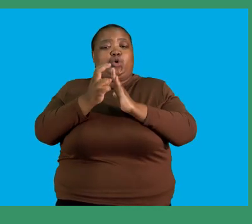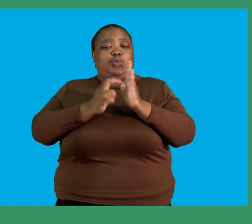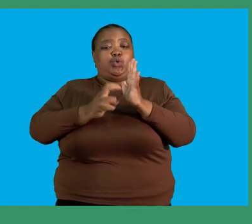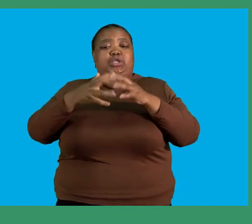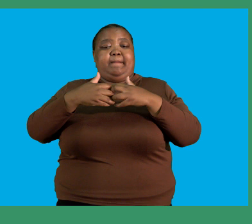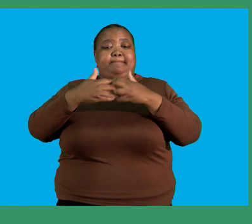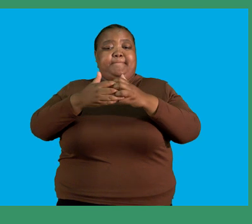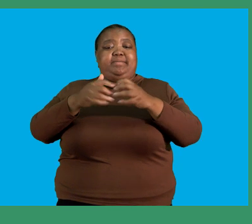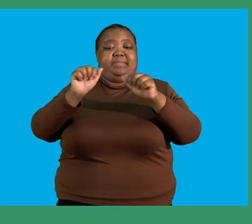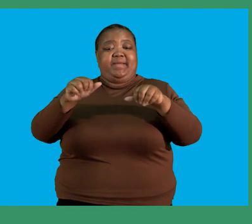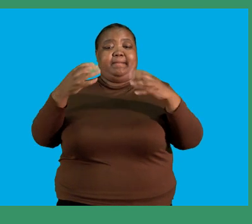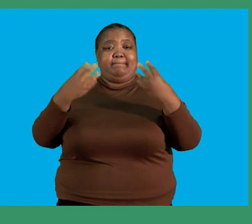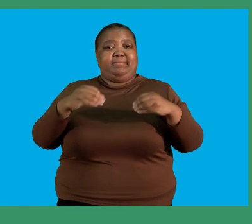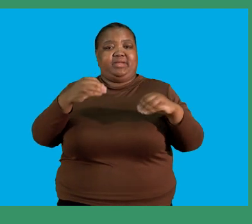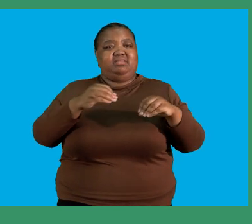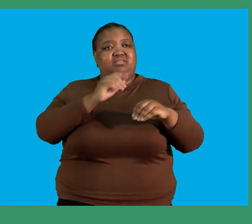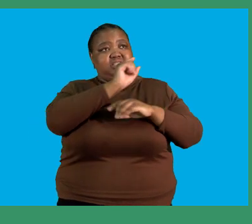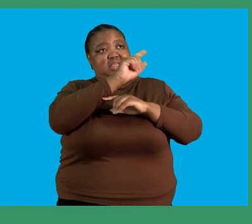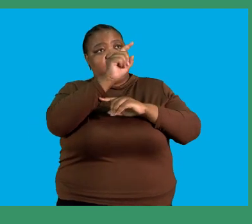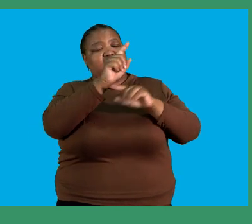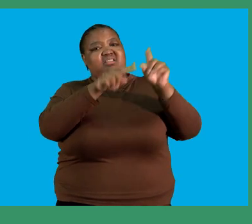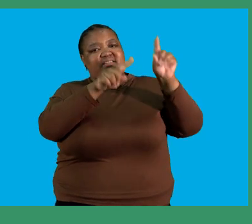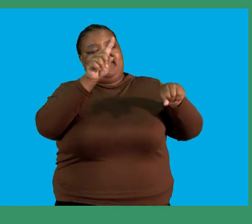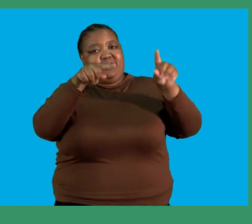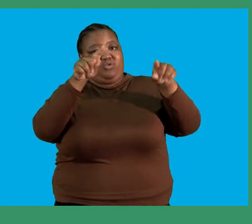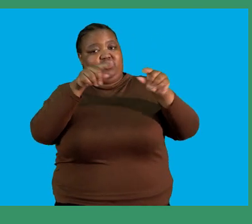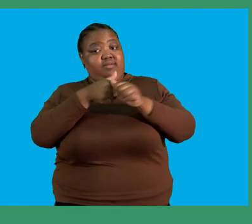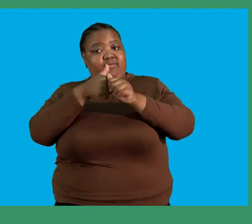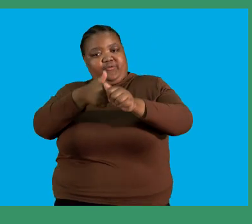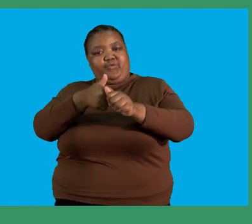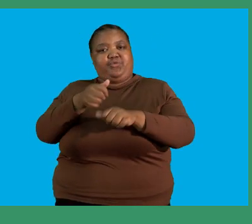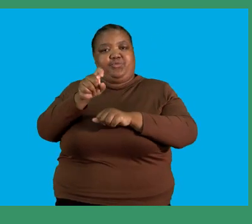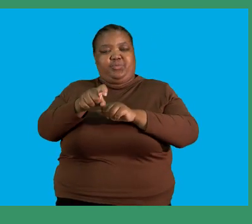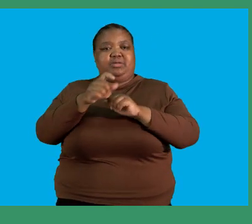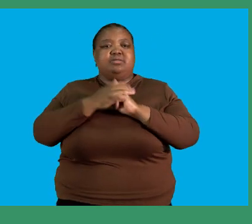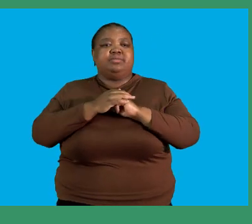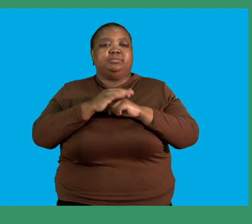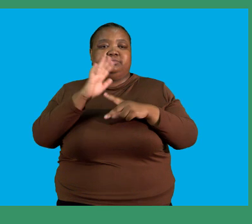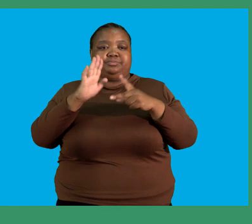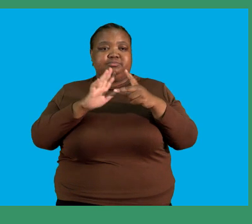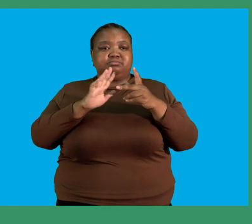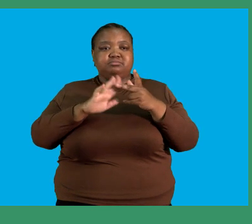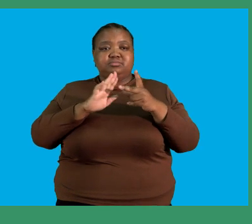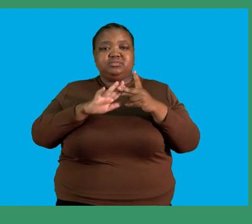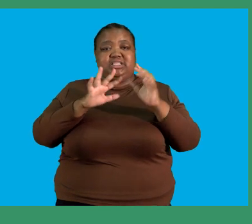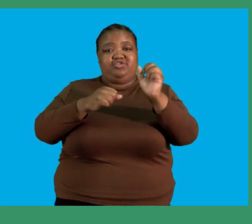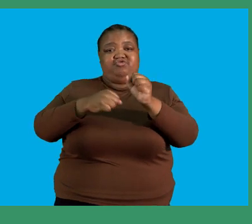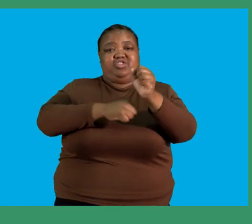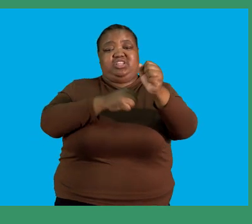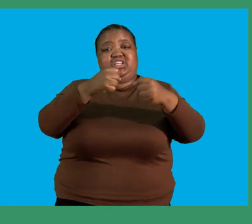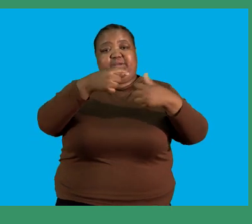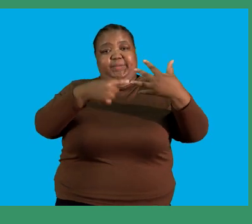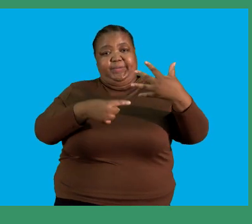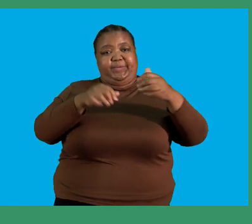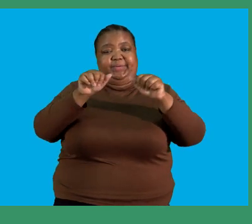make rules by which enterprises in different industries must abide. We then have strategic